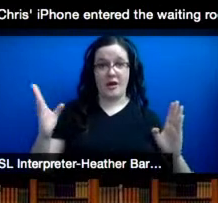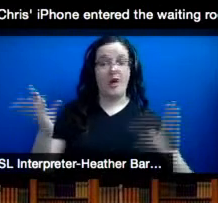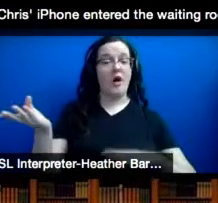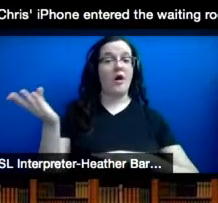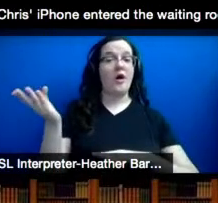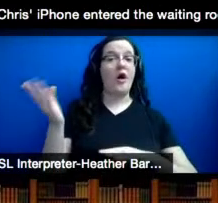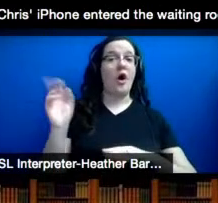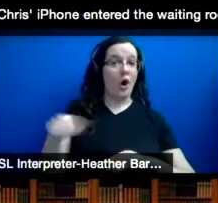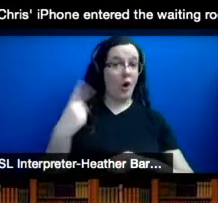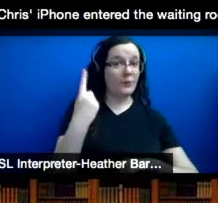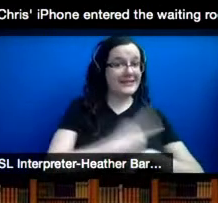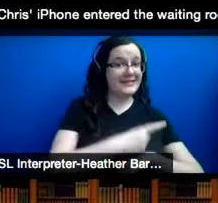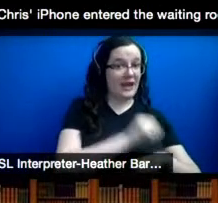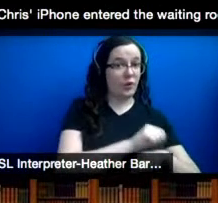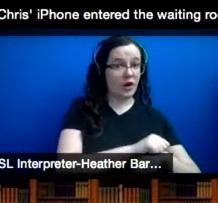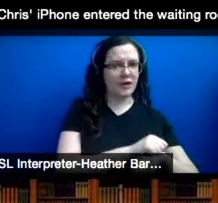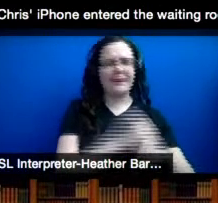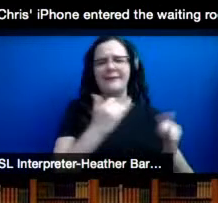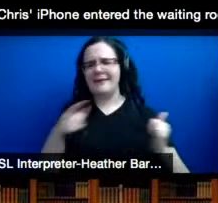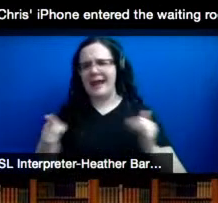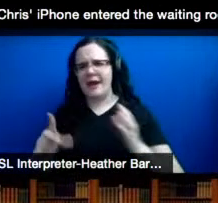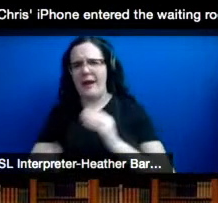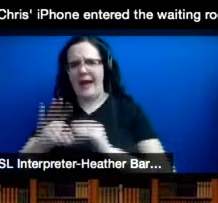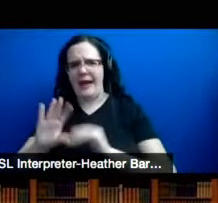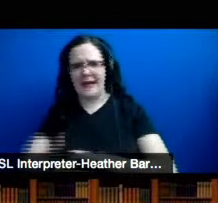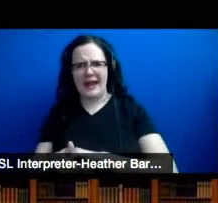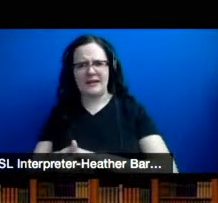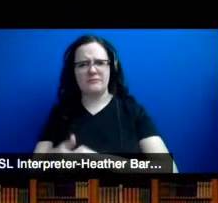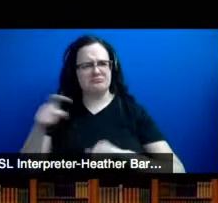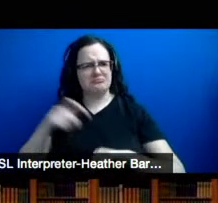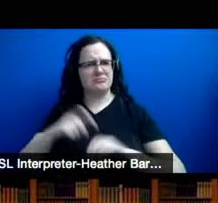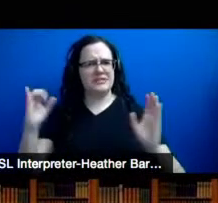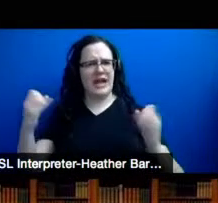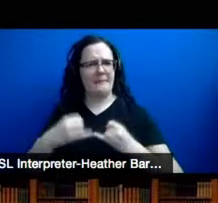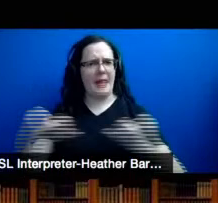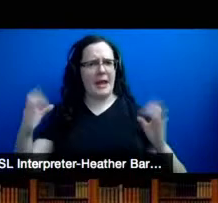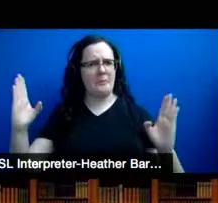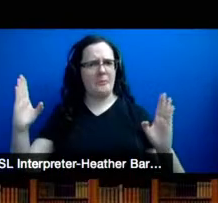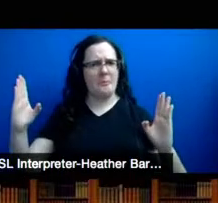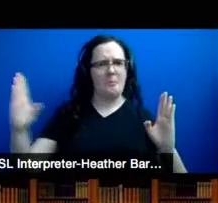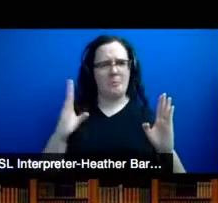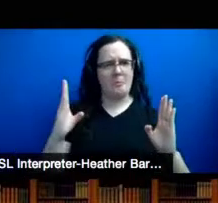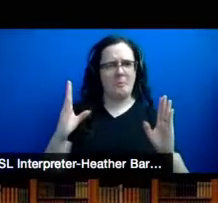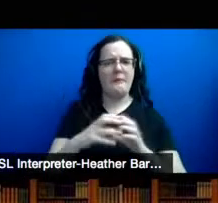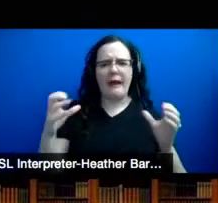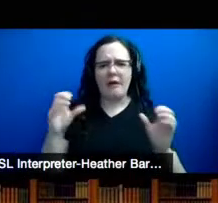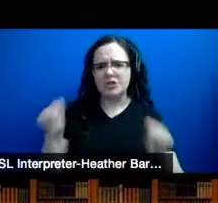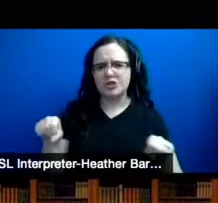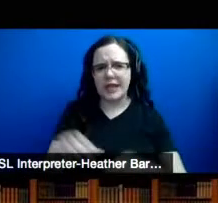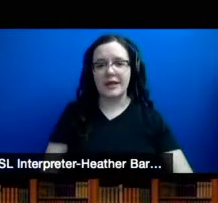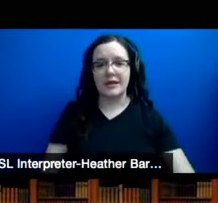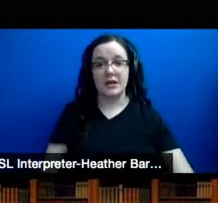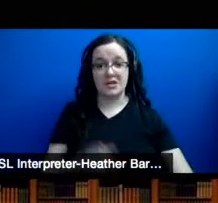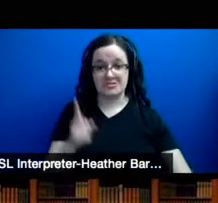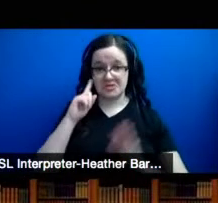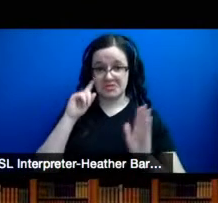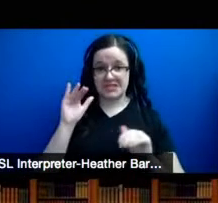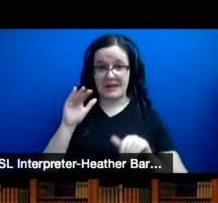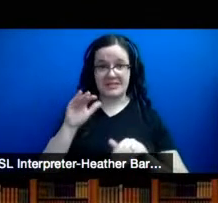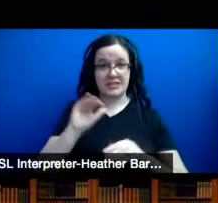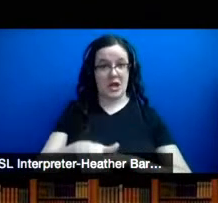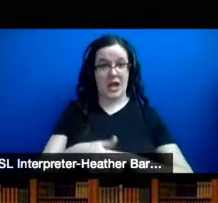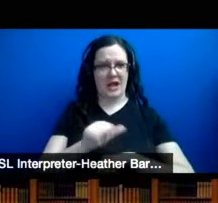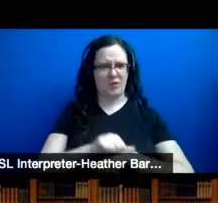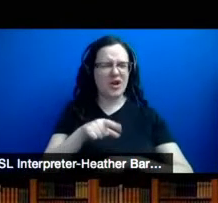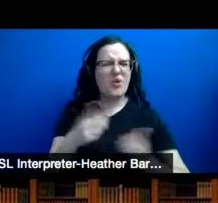if you could kind of project with, you know, based on the night work starting a certain time, or,